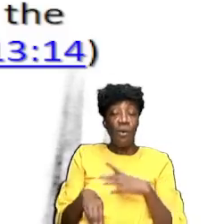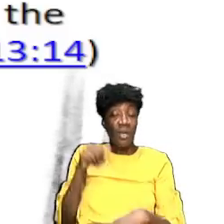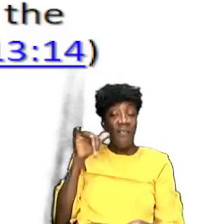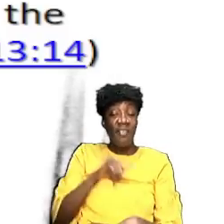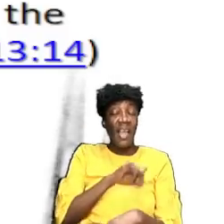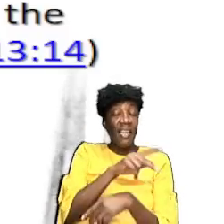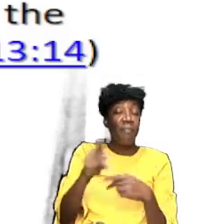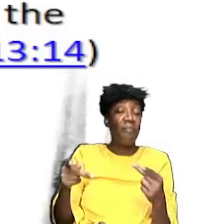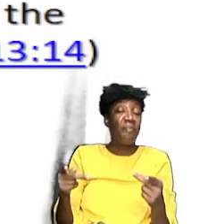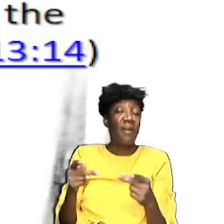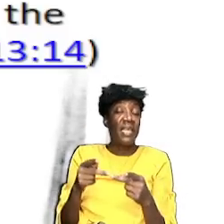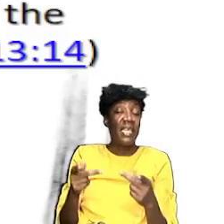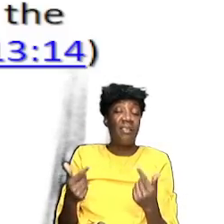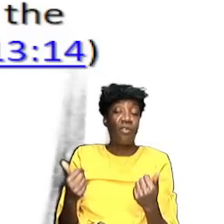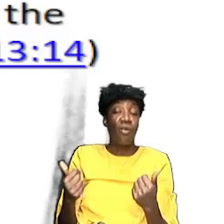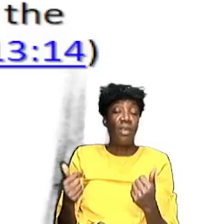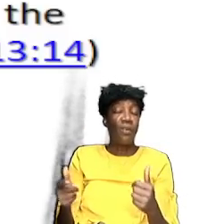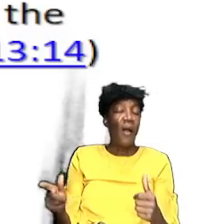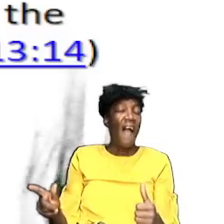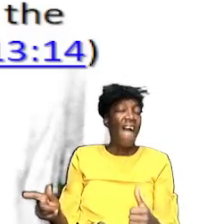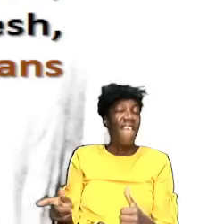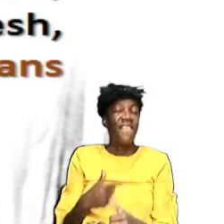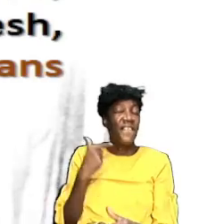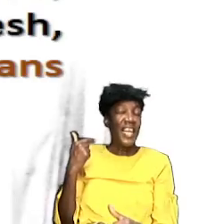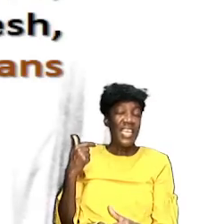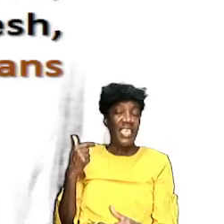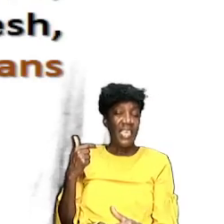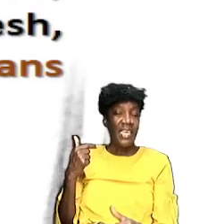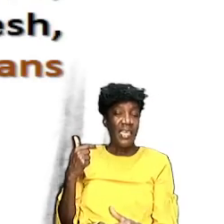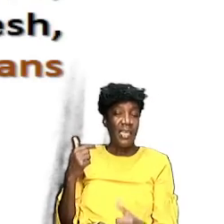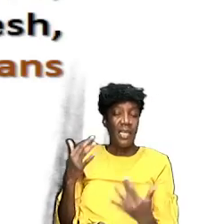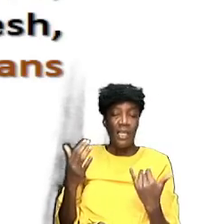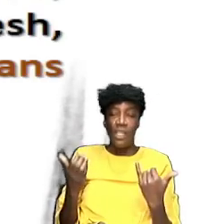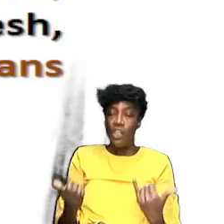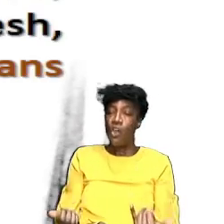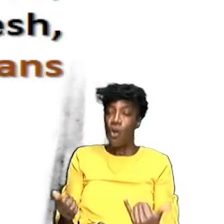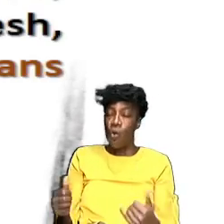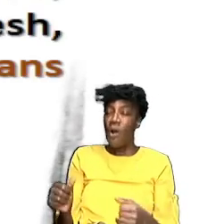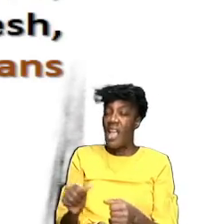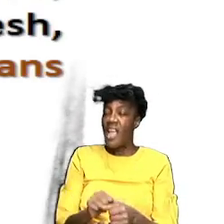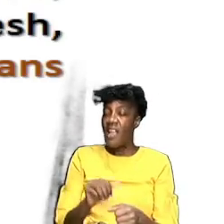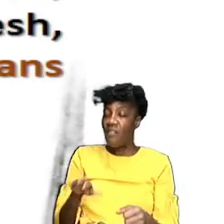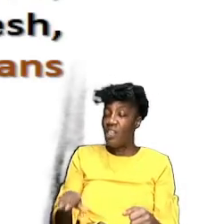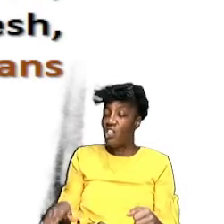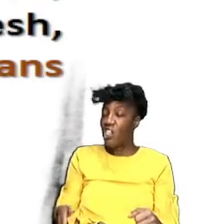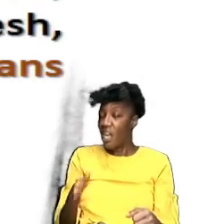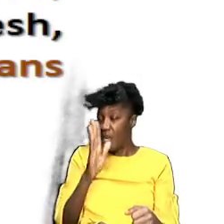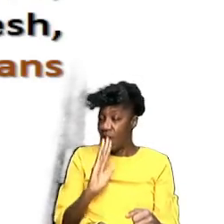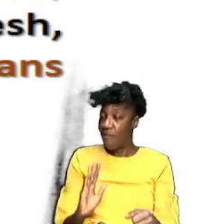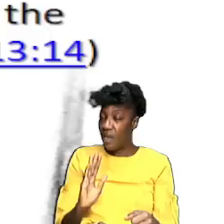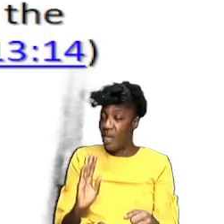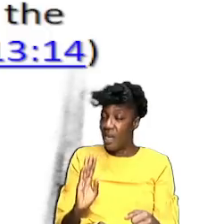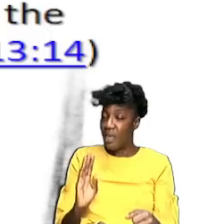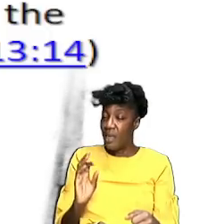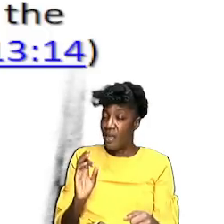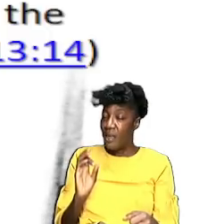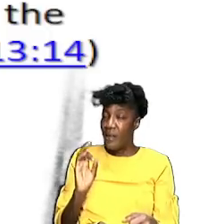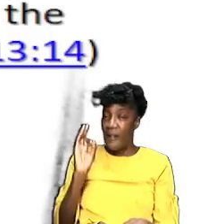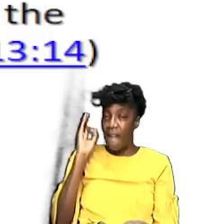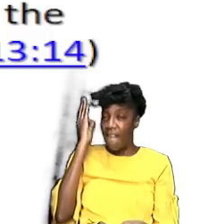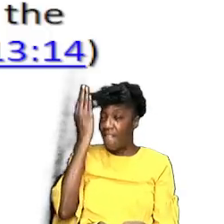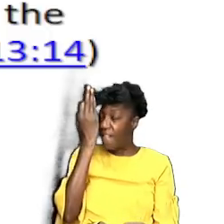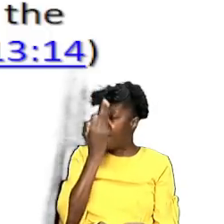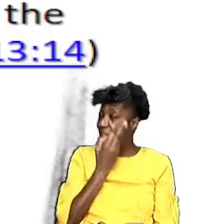position, he was now coming to a finality in terms of now every child of God is going to face